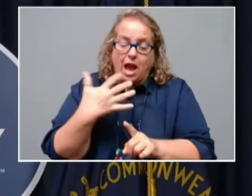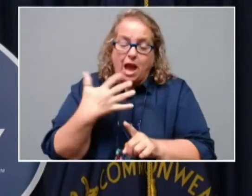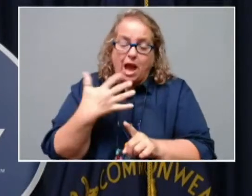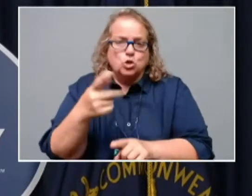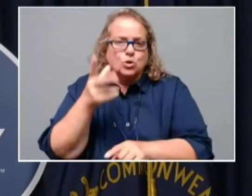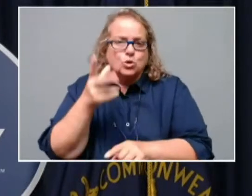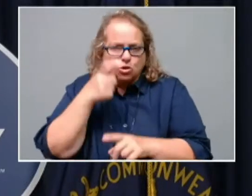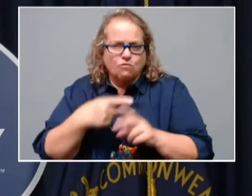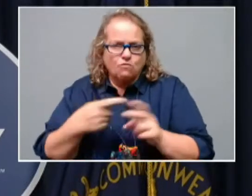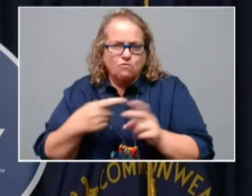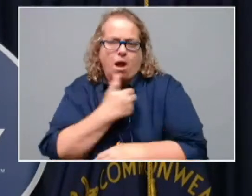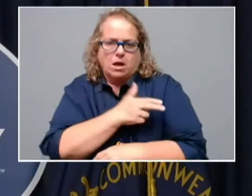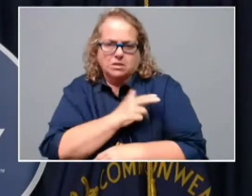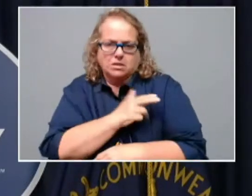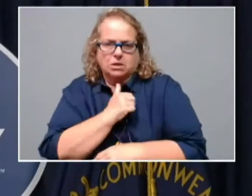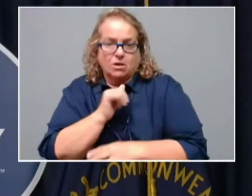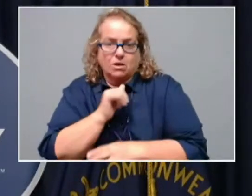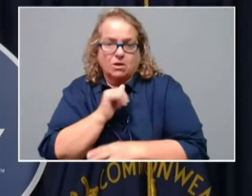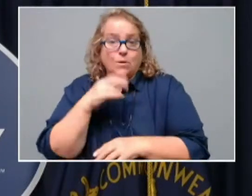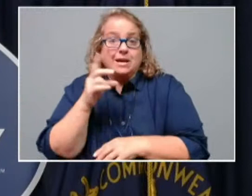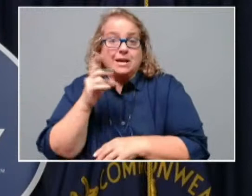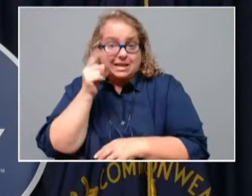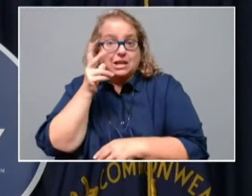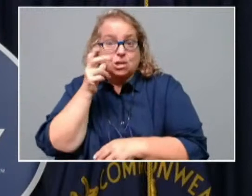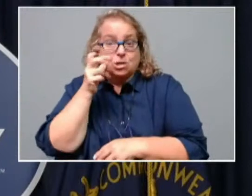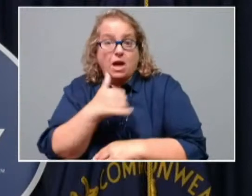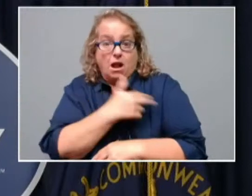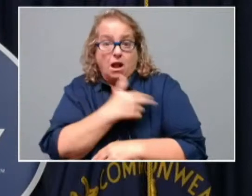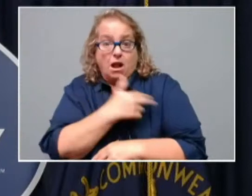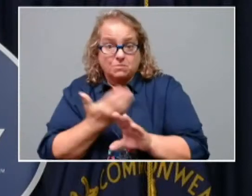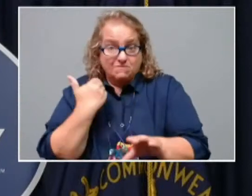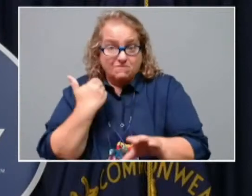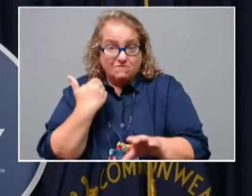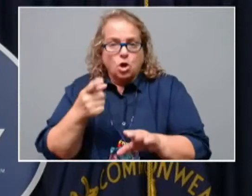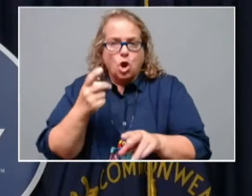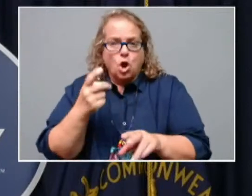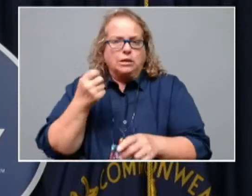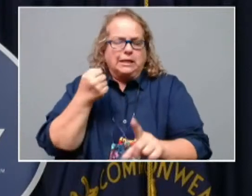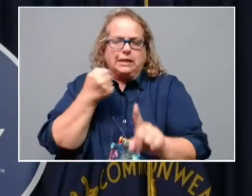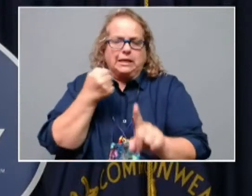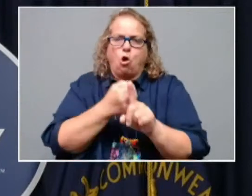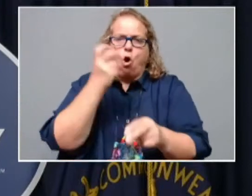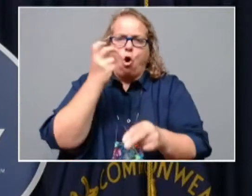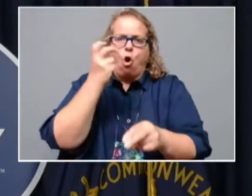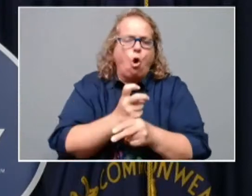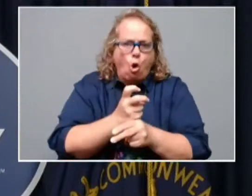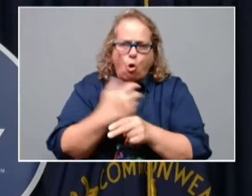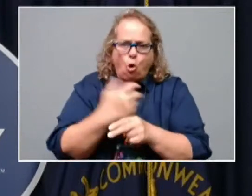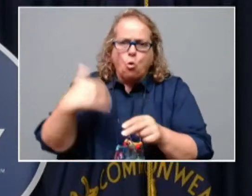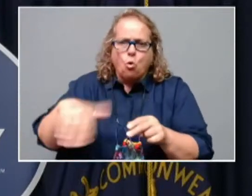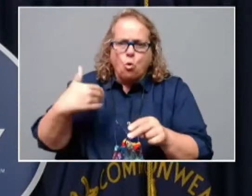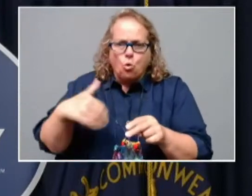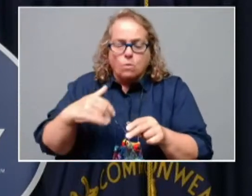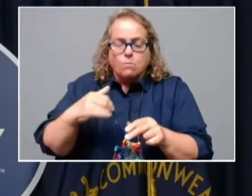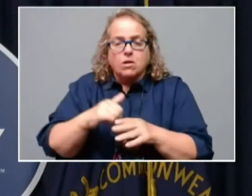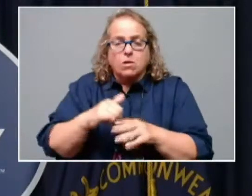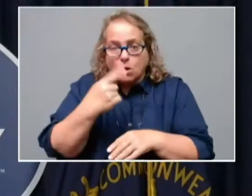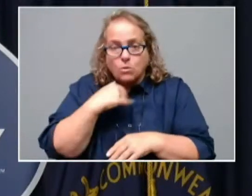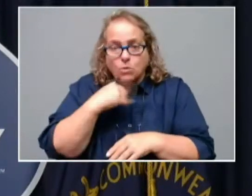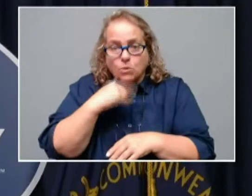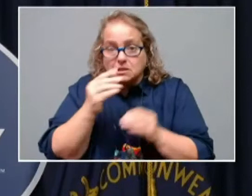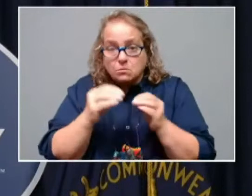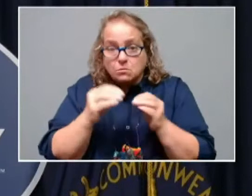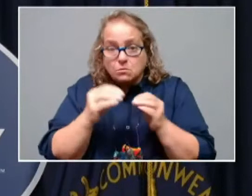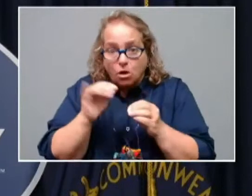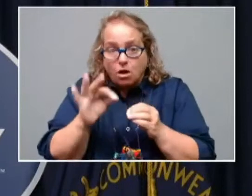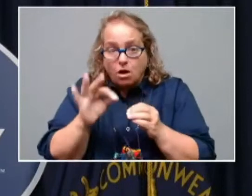from once before. It's maybe hit the very hardest, the earliest, but one that we think that we will see more of.